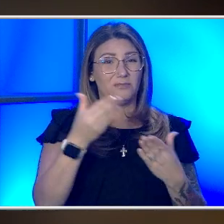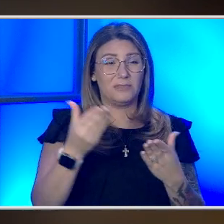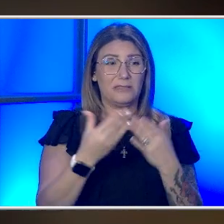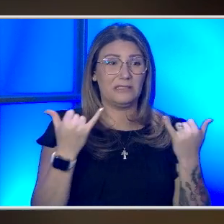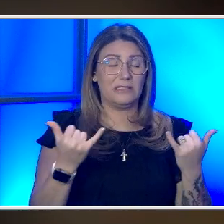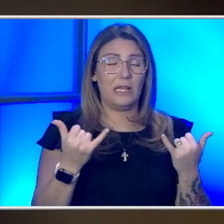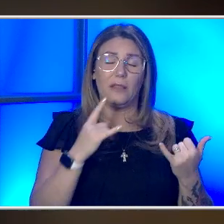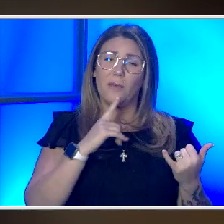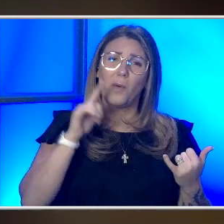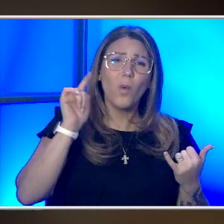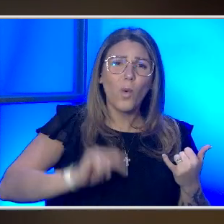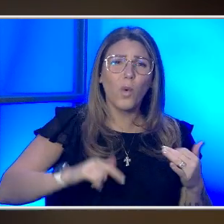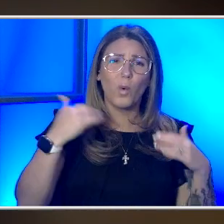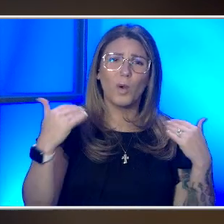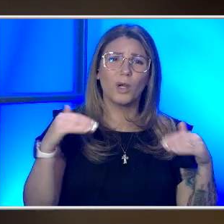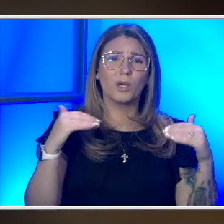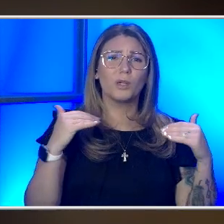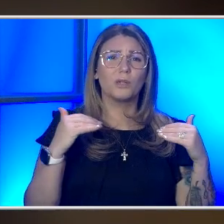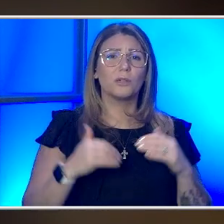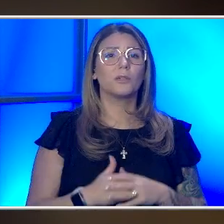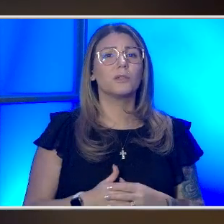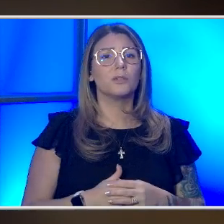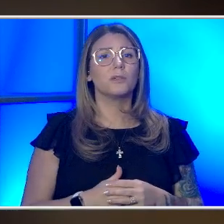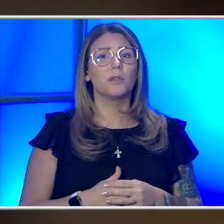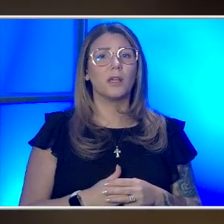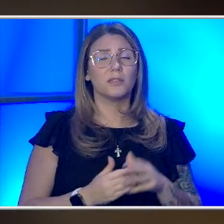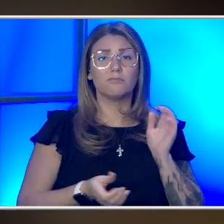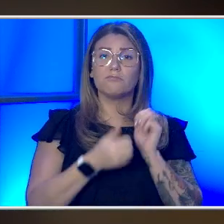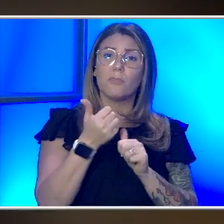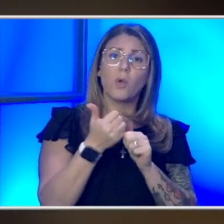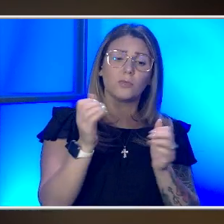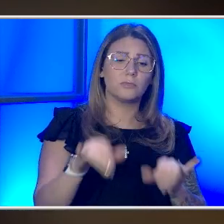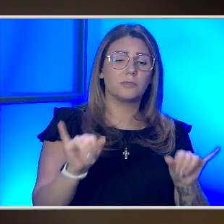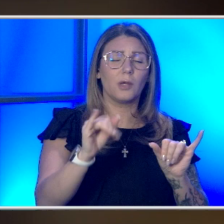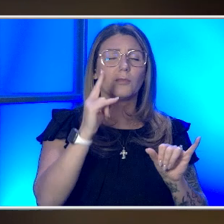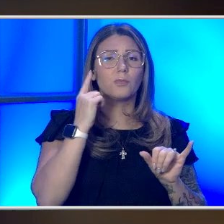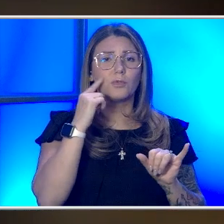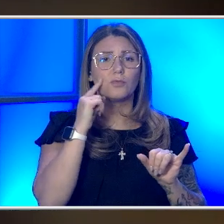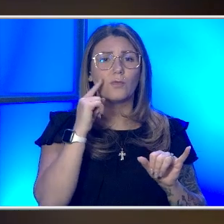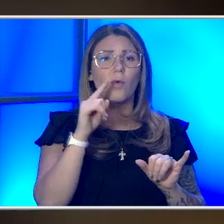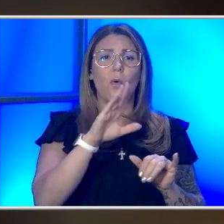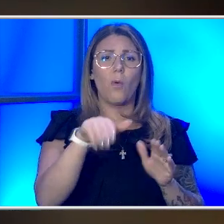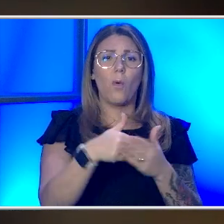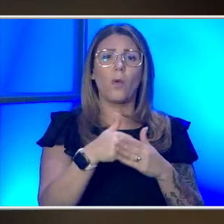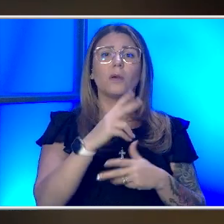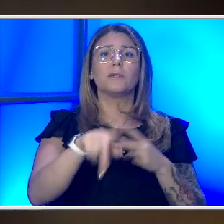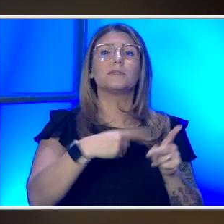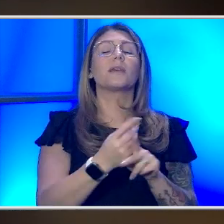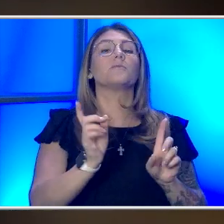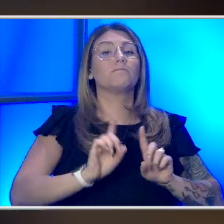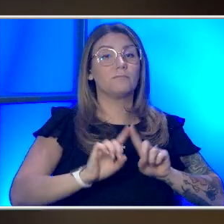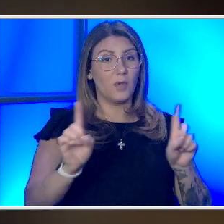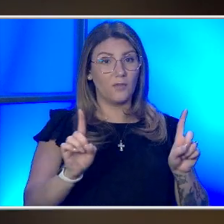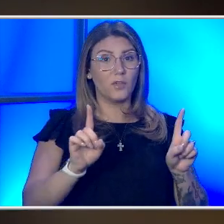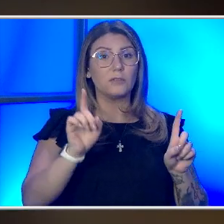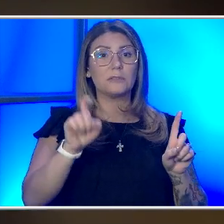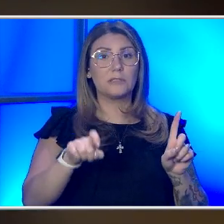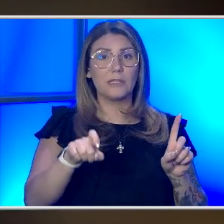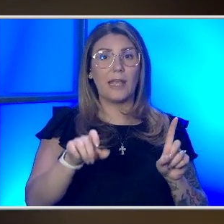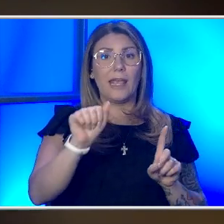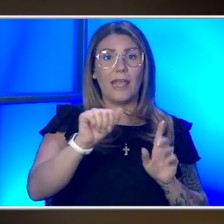low. They are the most commonly used blood types by far. However, we also need A neg, B